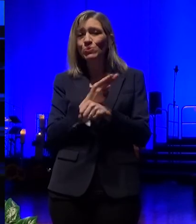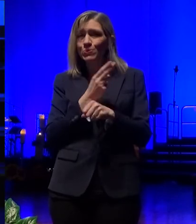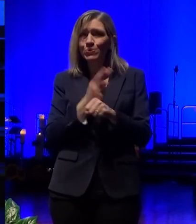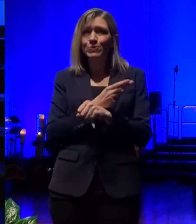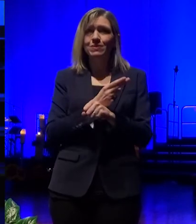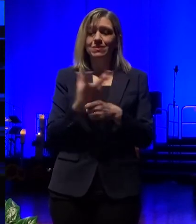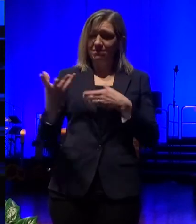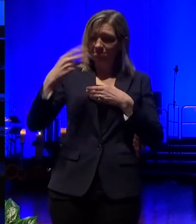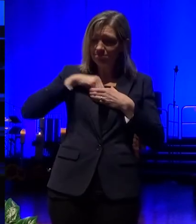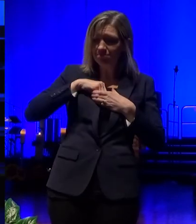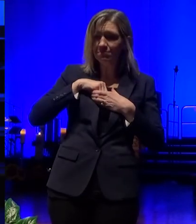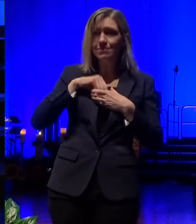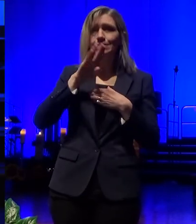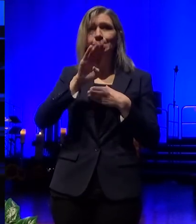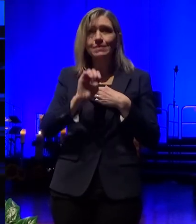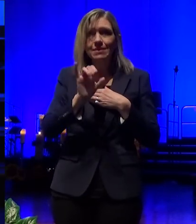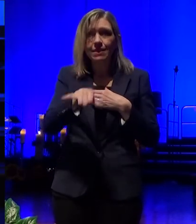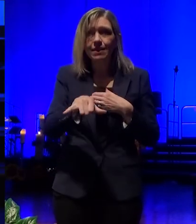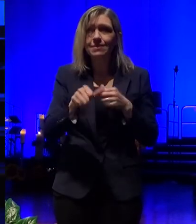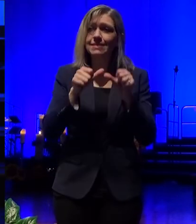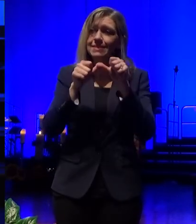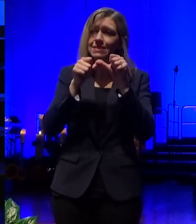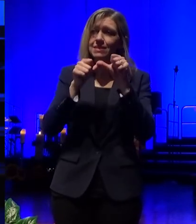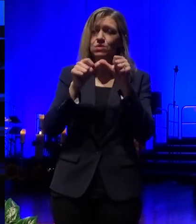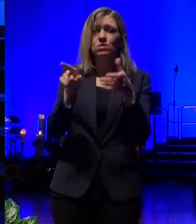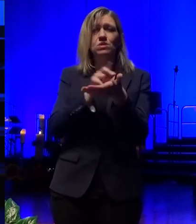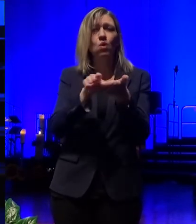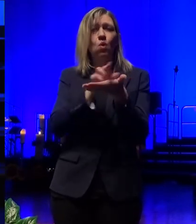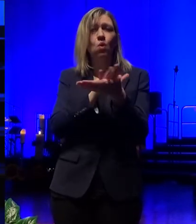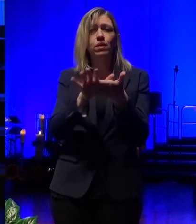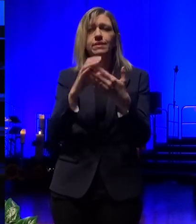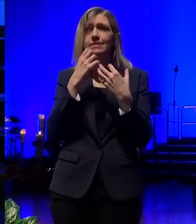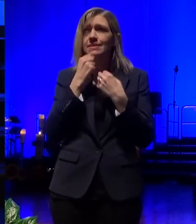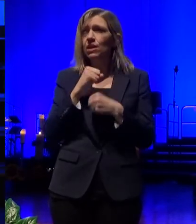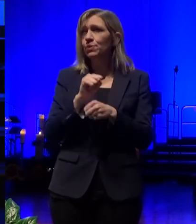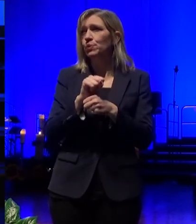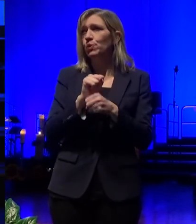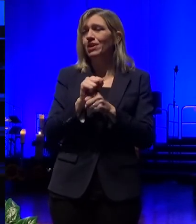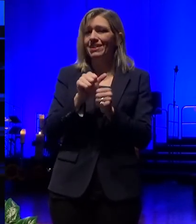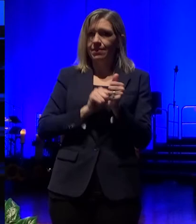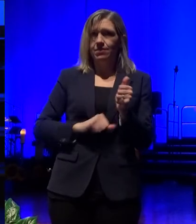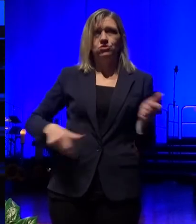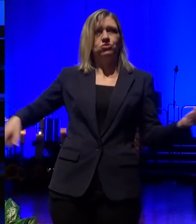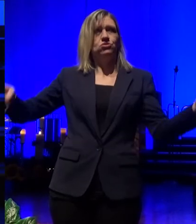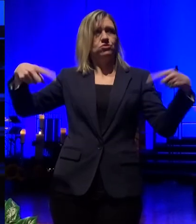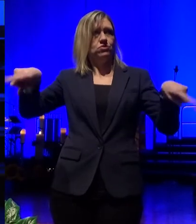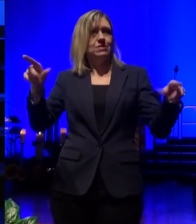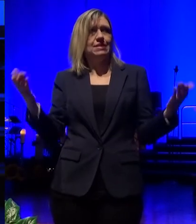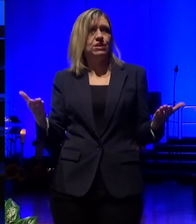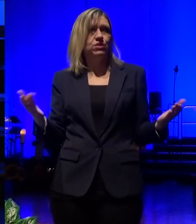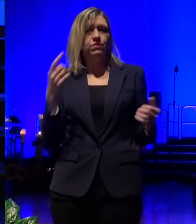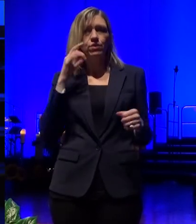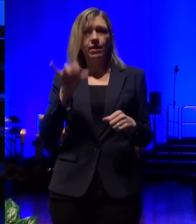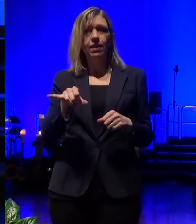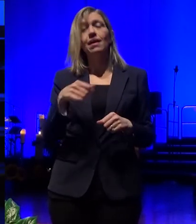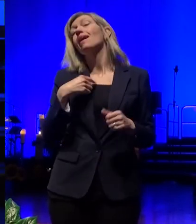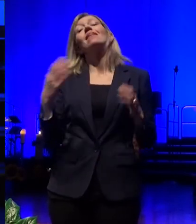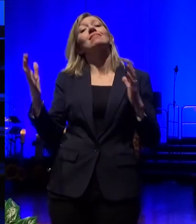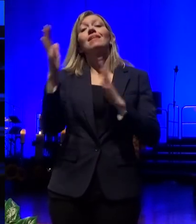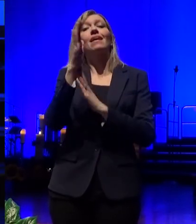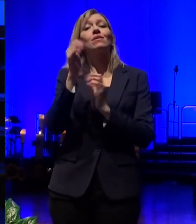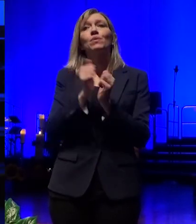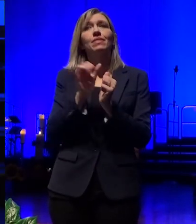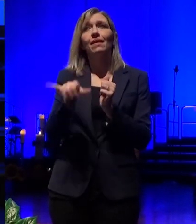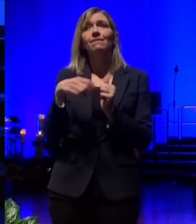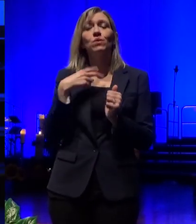it and continue this holy, sacred work each one of us is here to do. And I align with